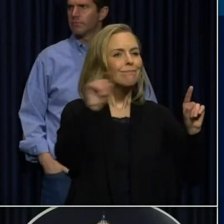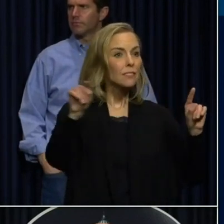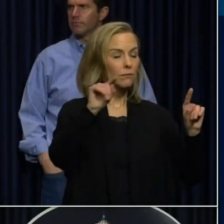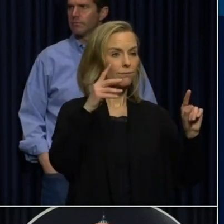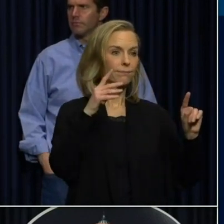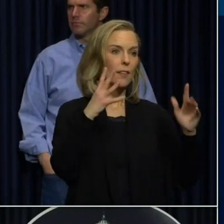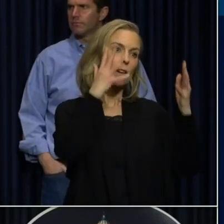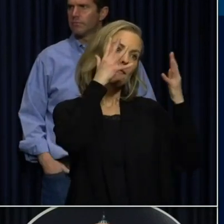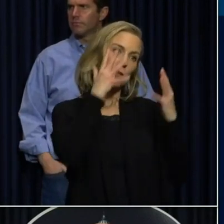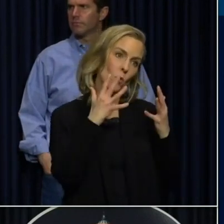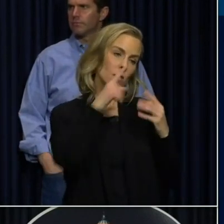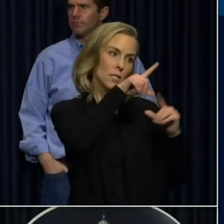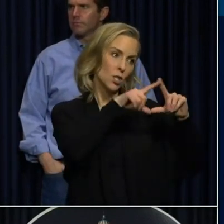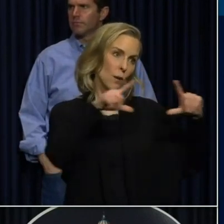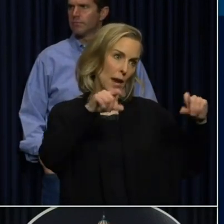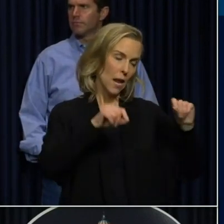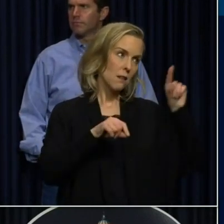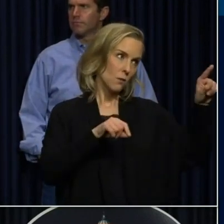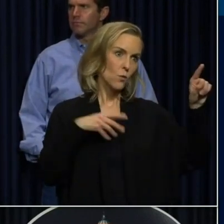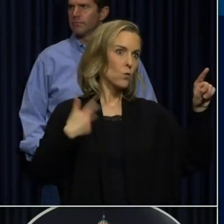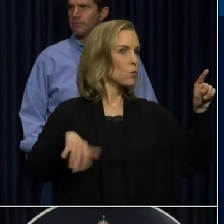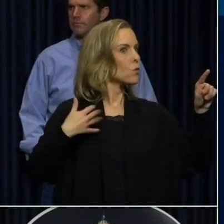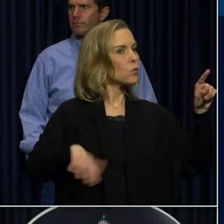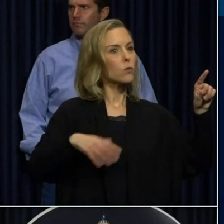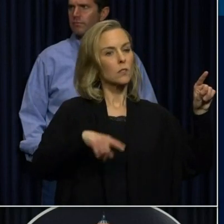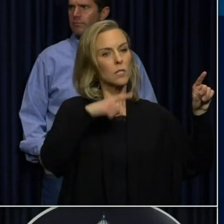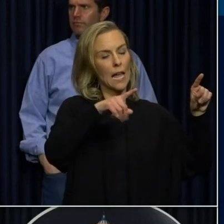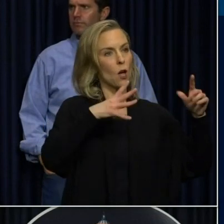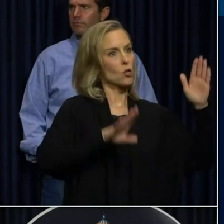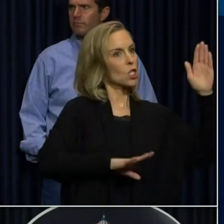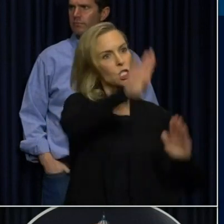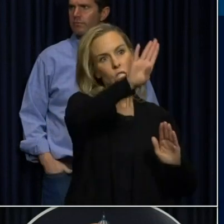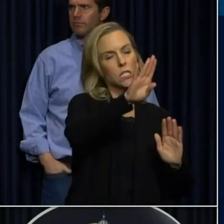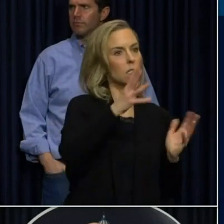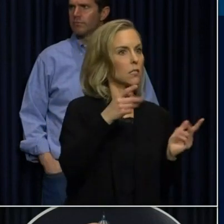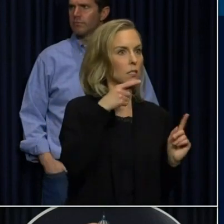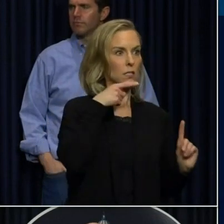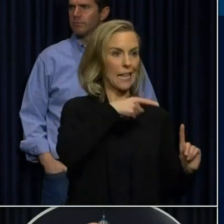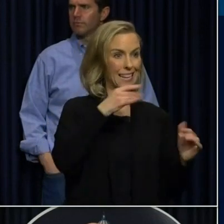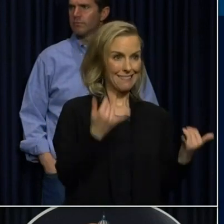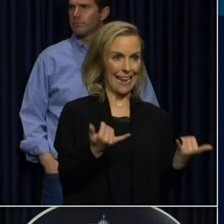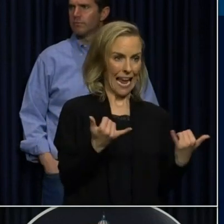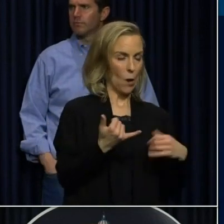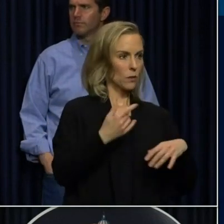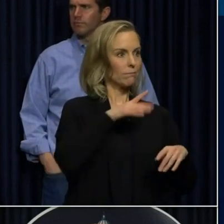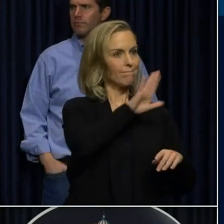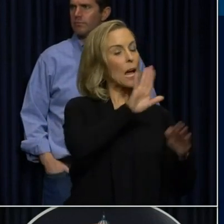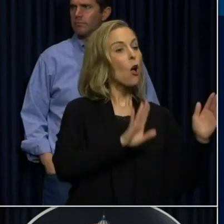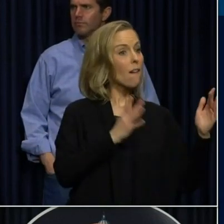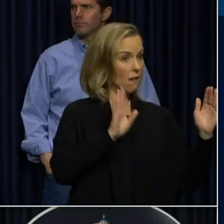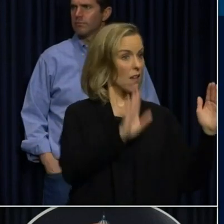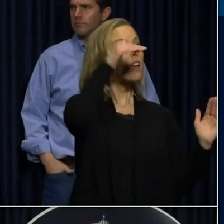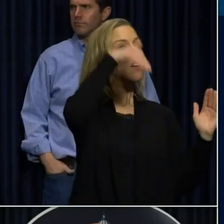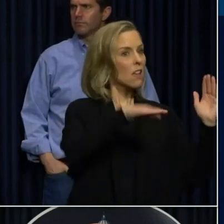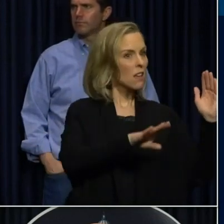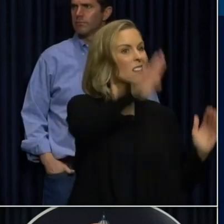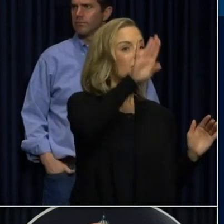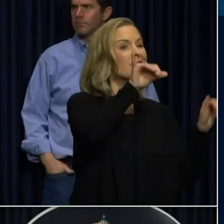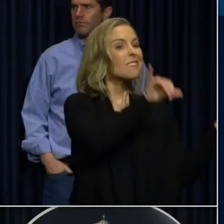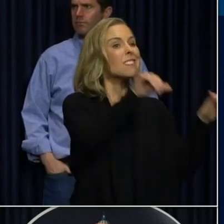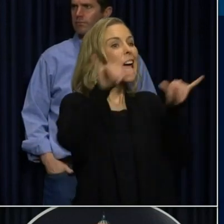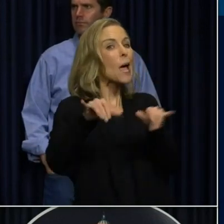Japan, unfortunately for Japan, is having a resurgence right now. They're having the second bump that we show on the St. Louis